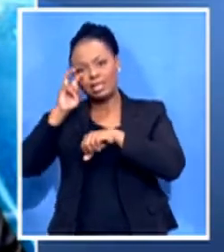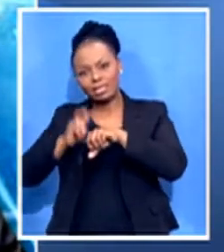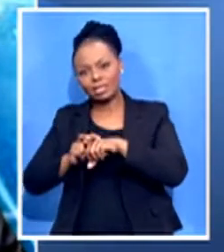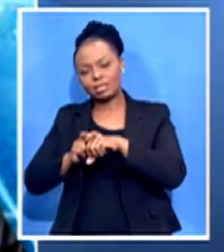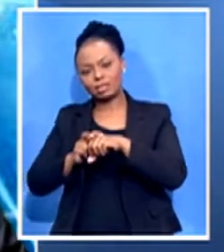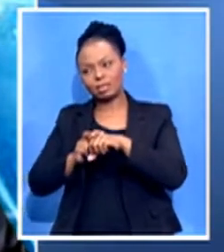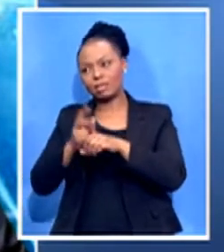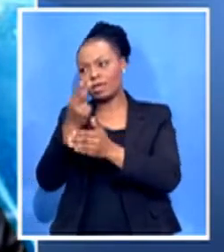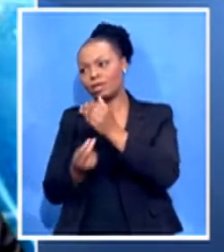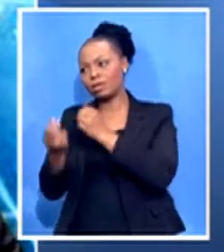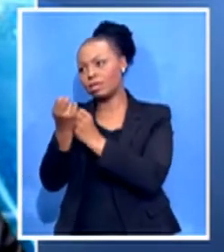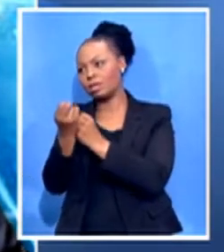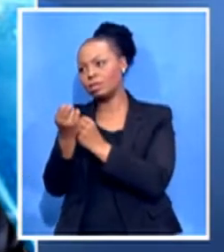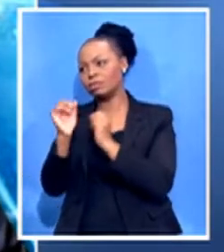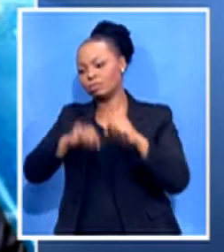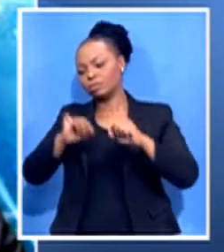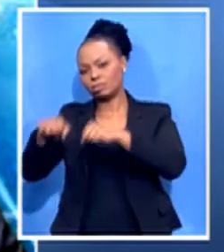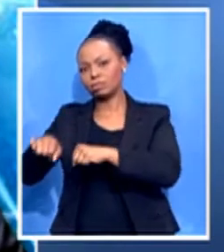the manufacturers themselves.